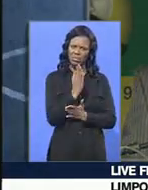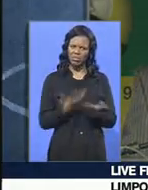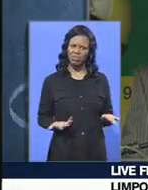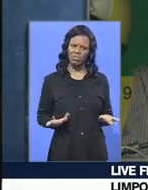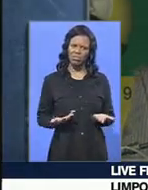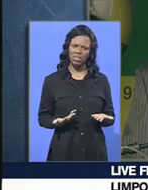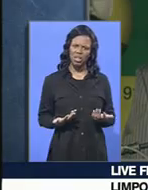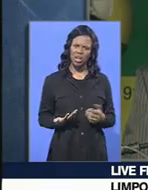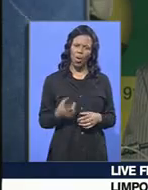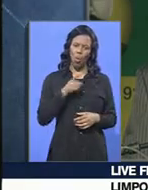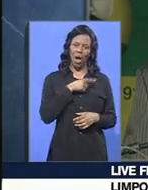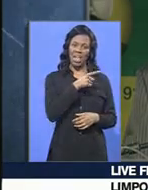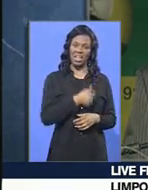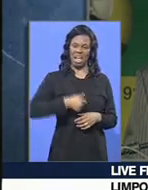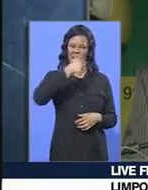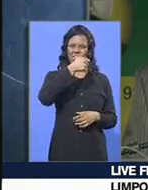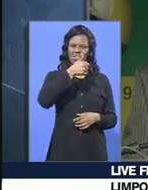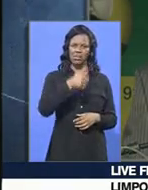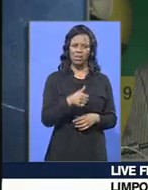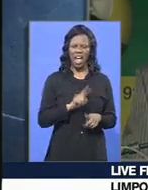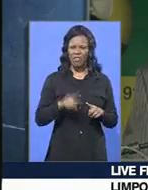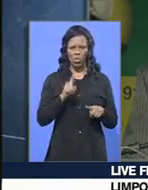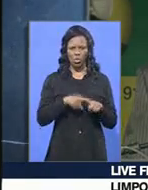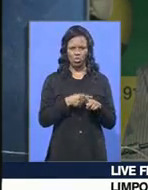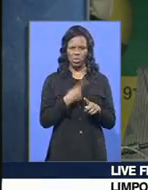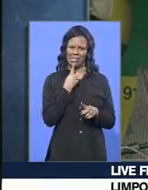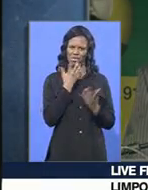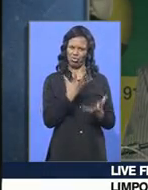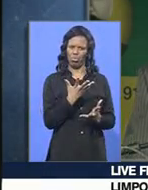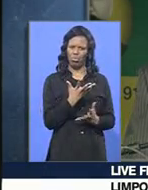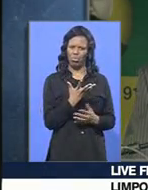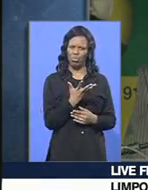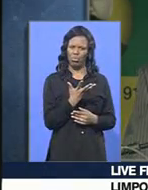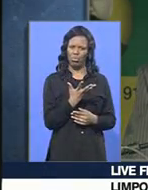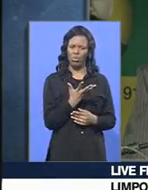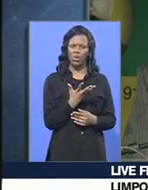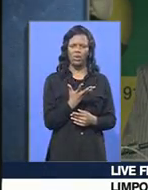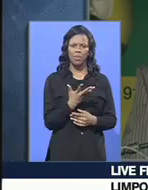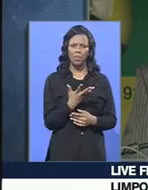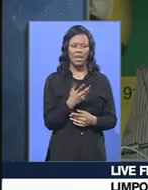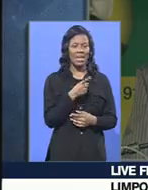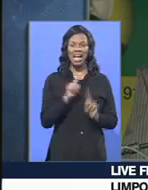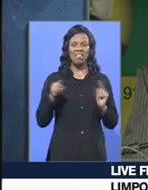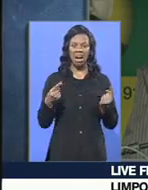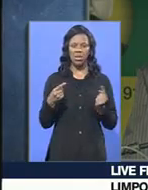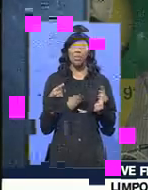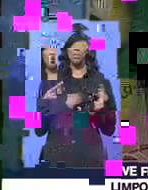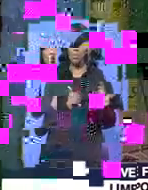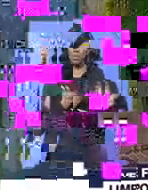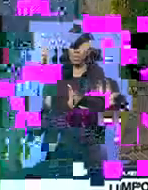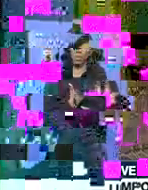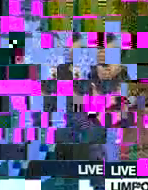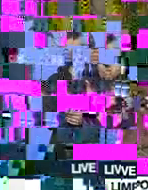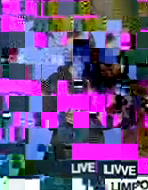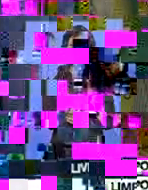just because he is ahead of such a discredited regime not to uphold moral standards. If a